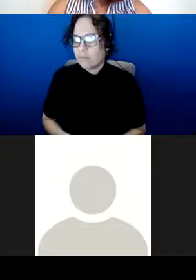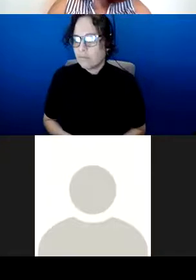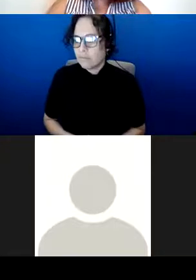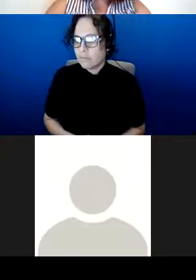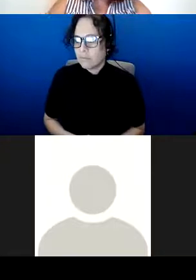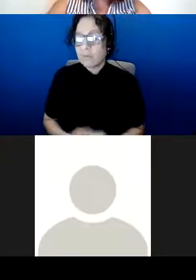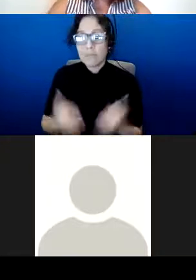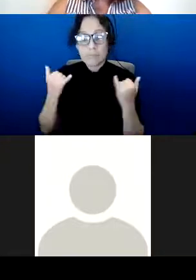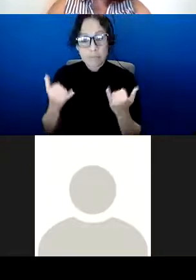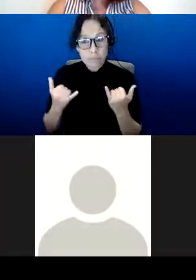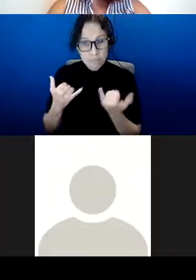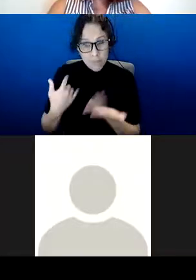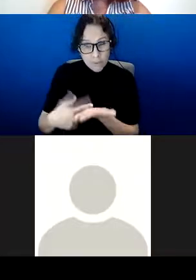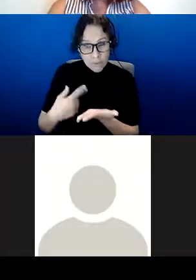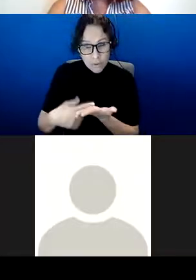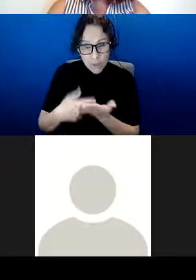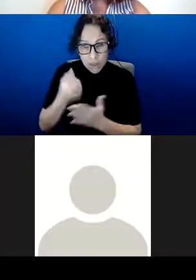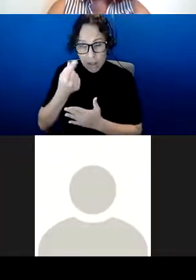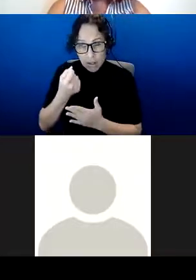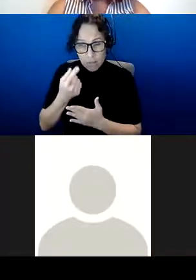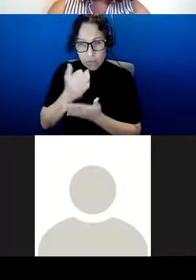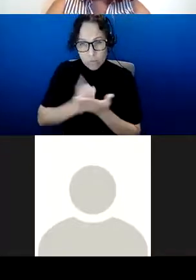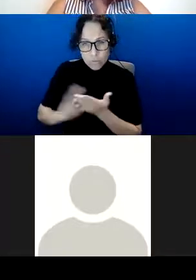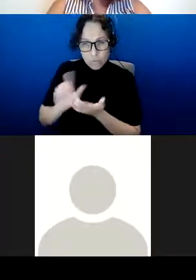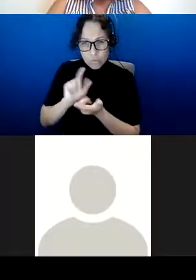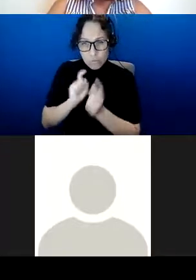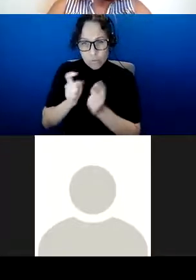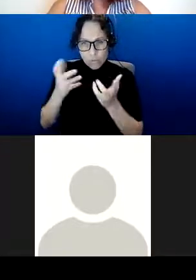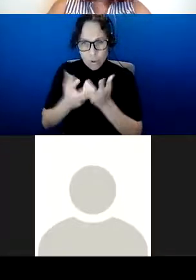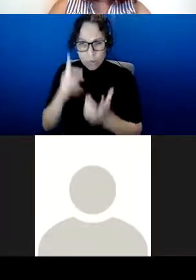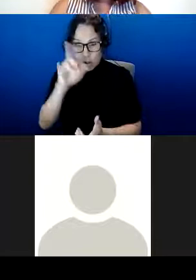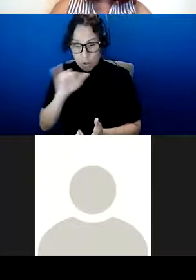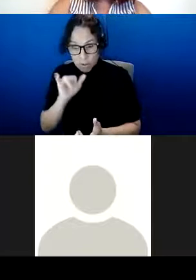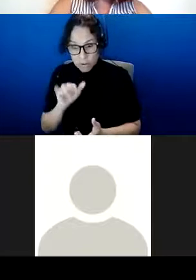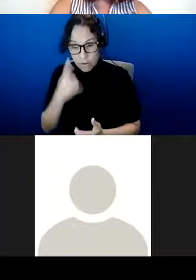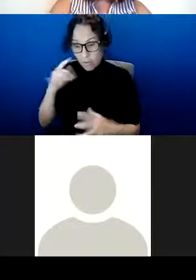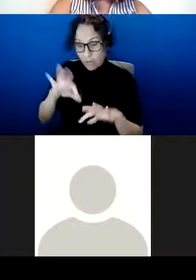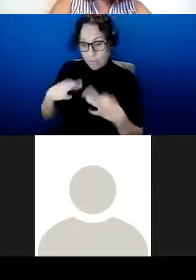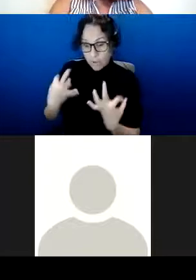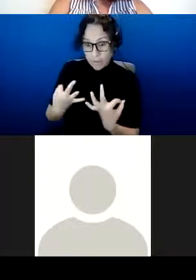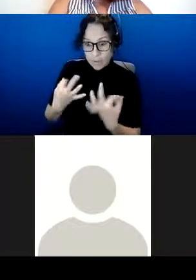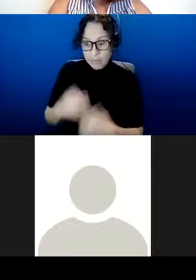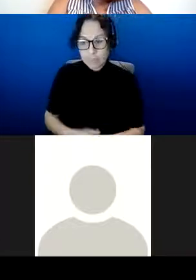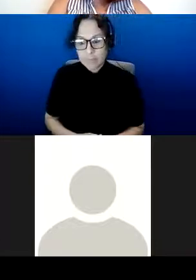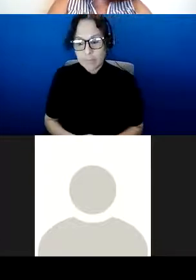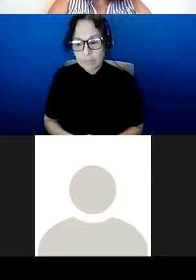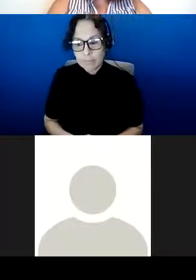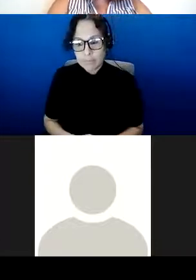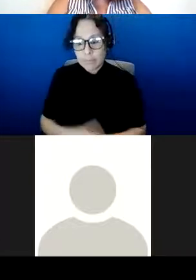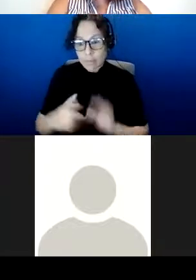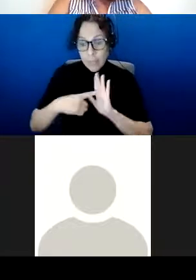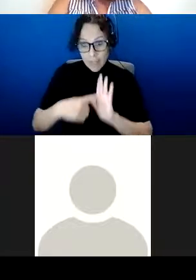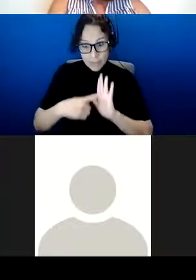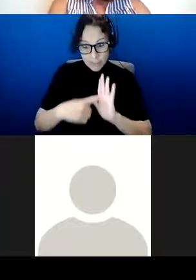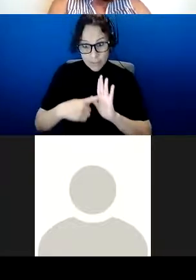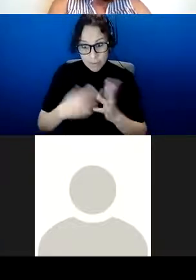Let's talk a little bit about what some of these accommodations may look like for a family. An example would